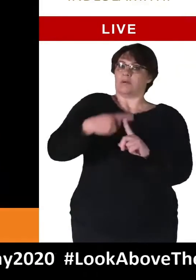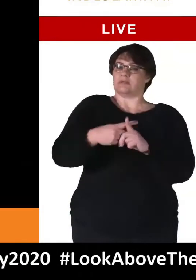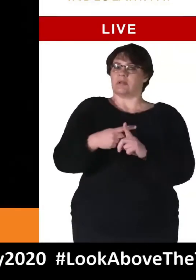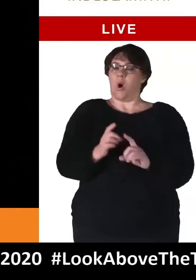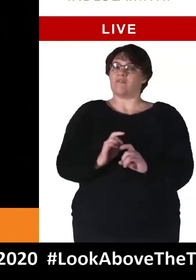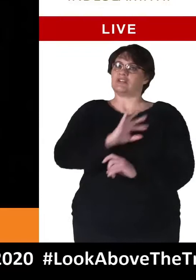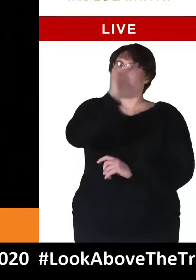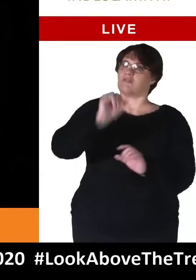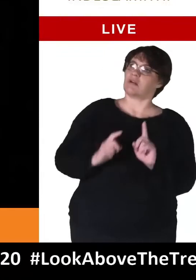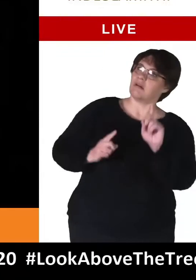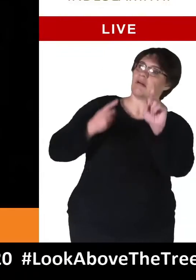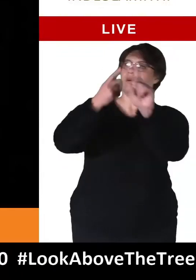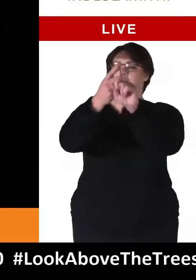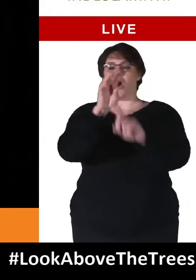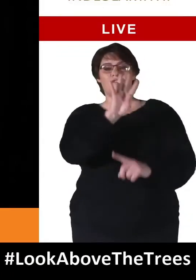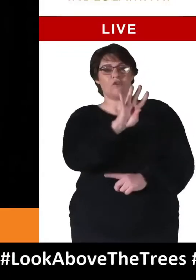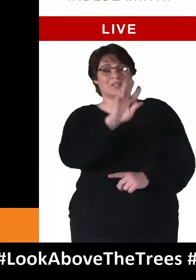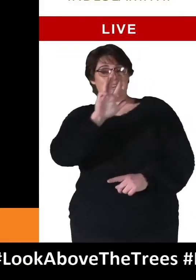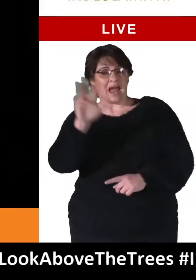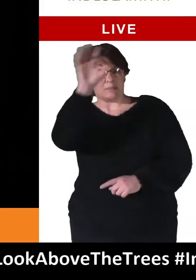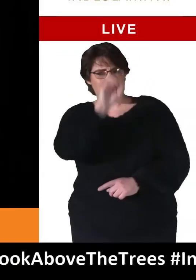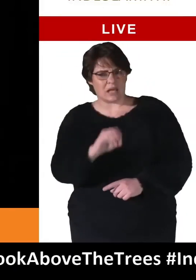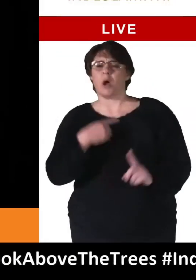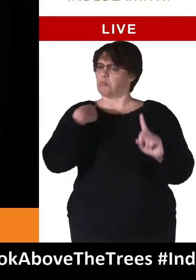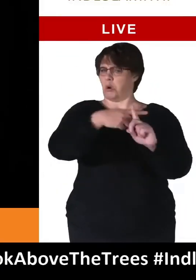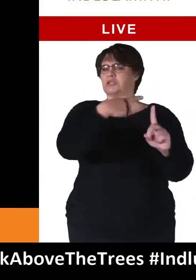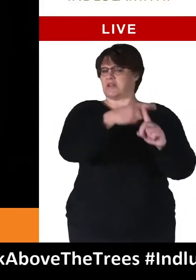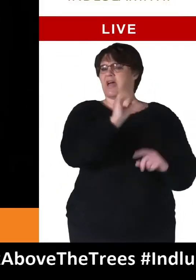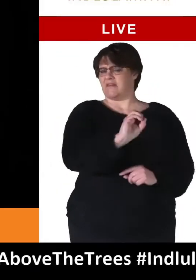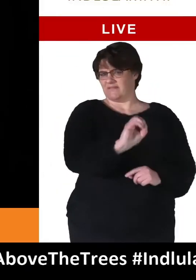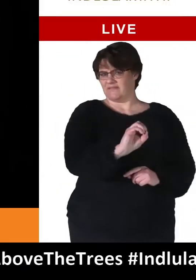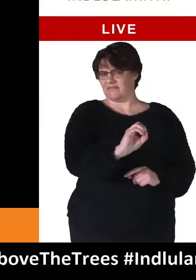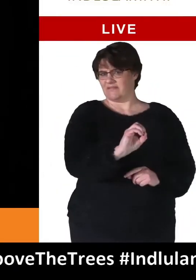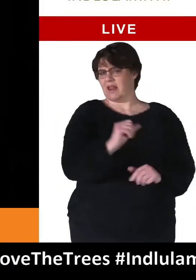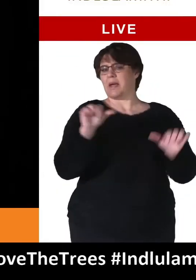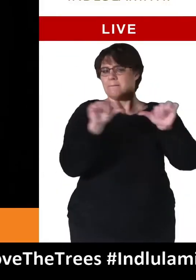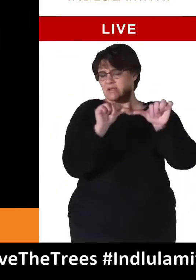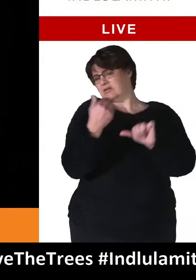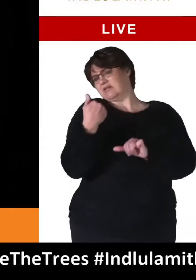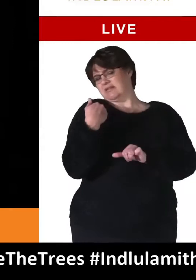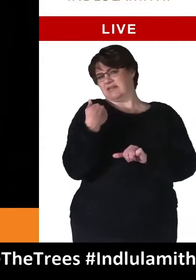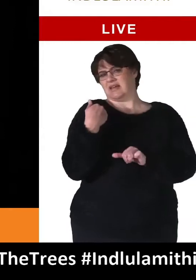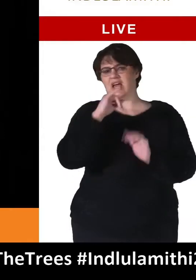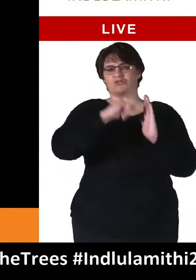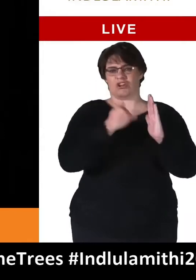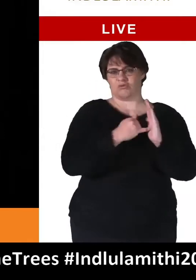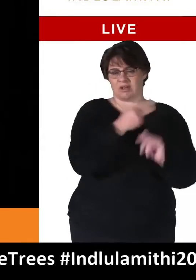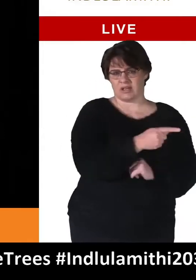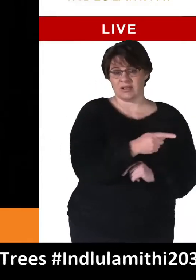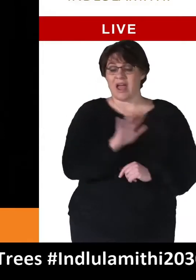of the country, 49% of South Africans were optimistic, as measured in January by Ipsos, compared